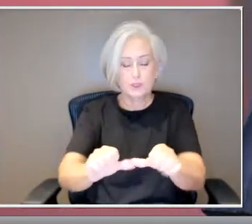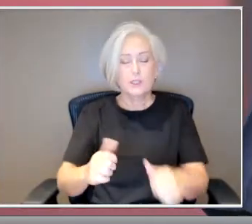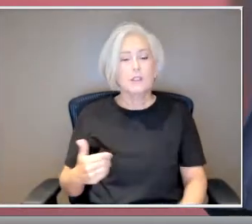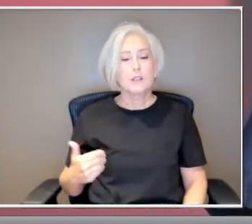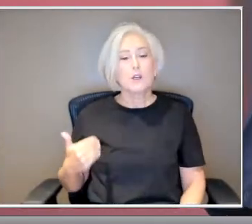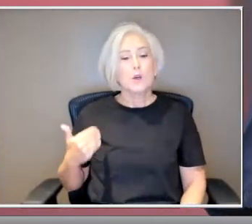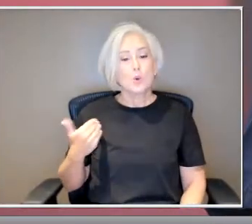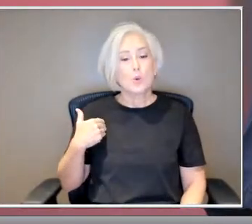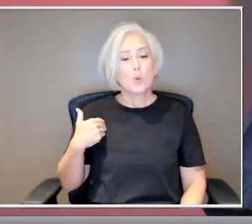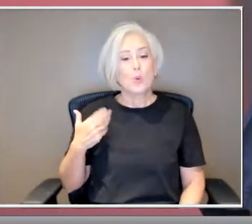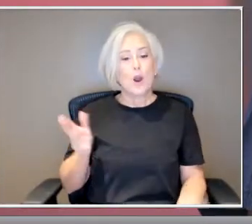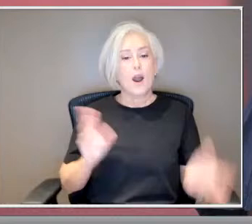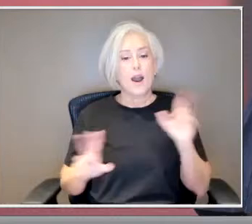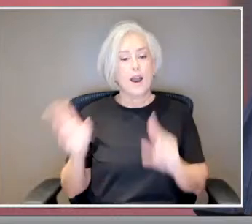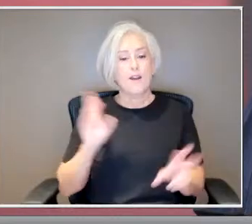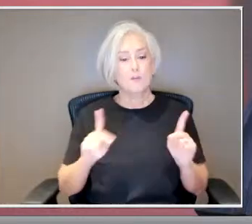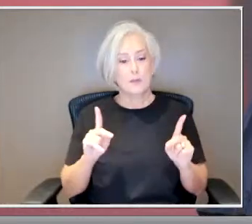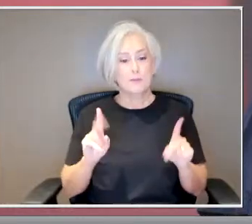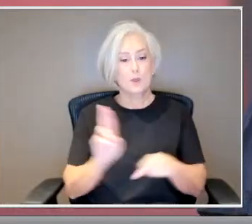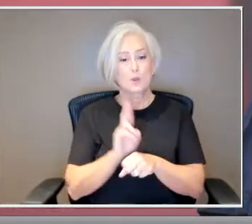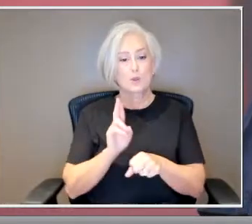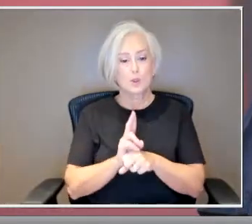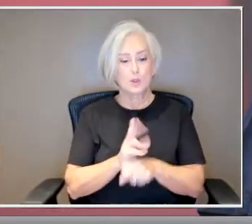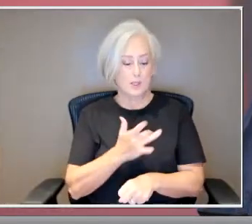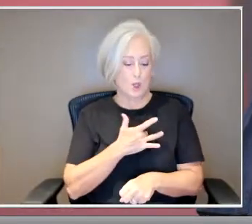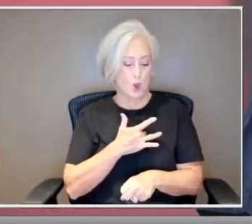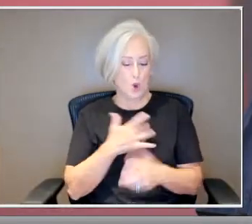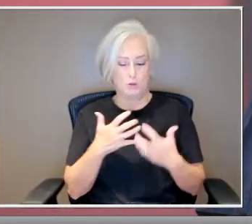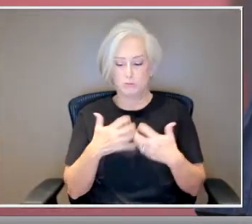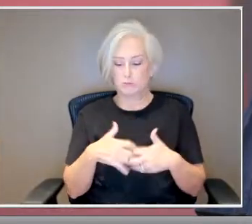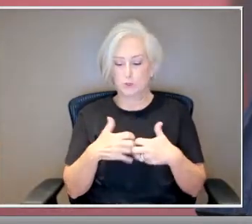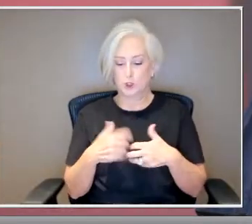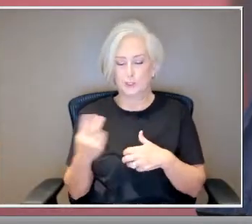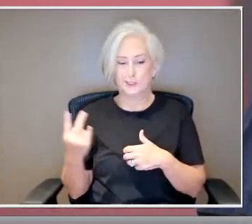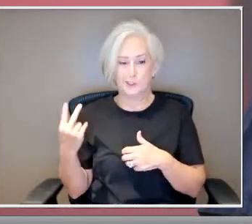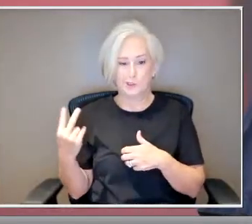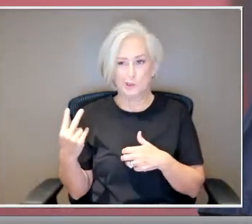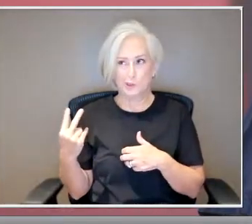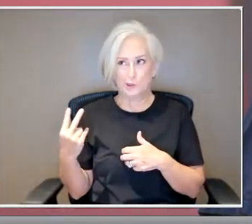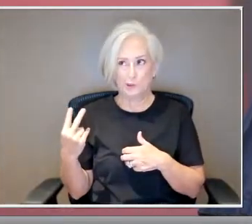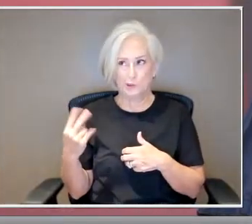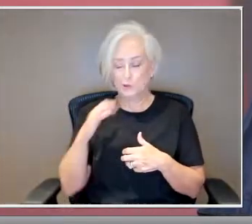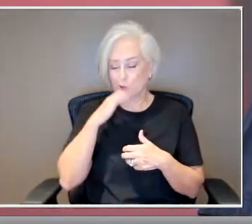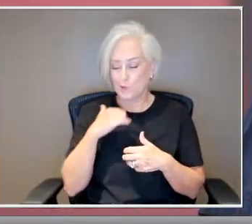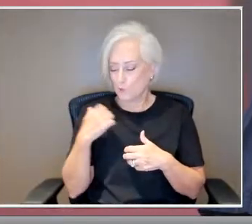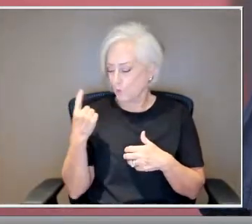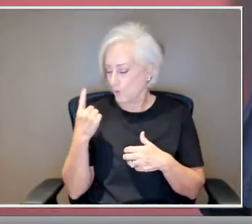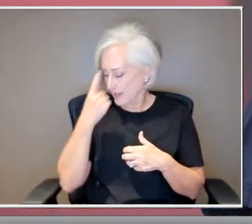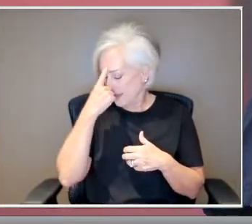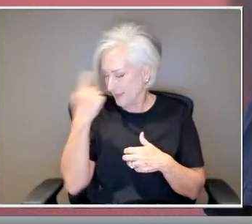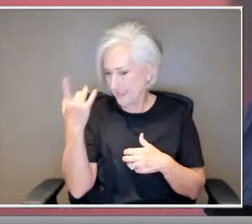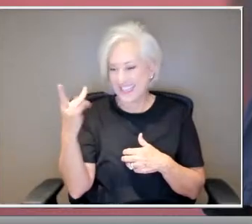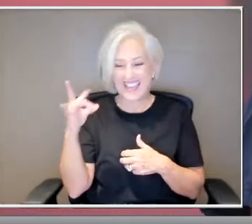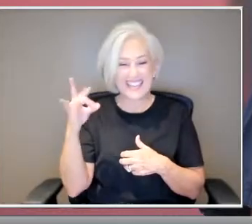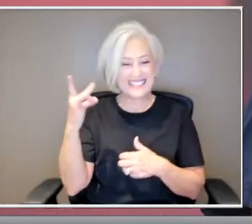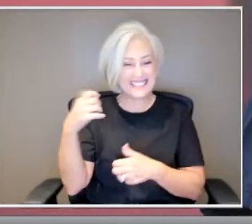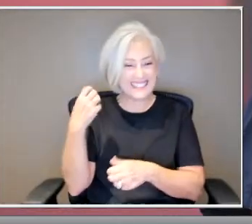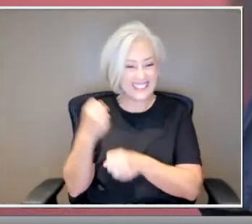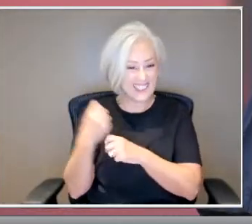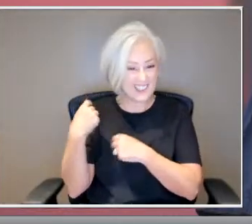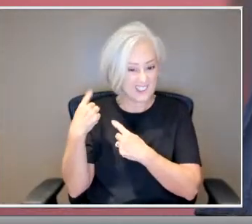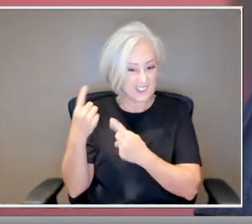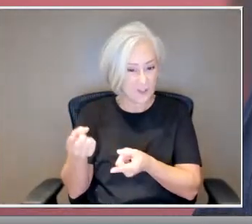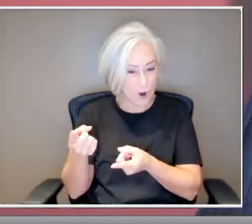on HeartMate 2 support over, I mean, I think the oldest one is like 18 years or something. Oh, so it's like, yeah, the